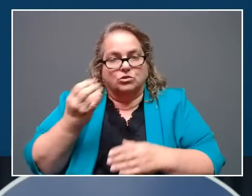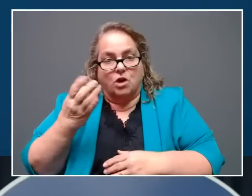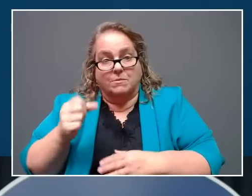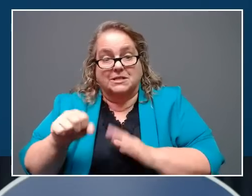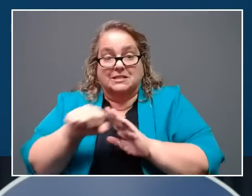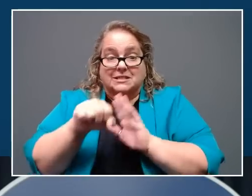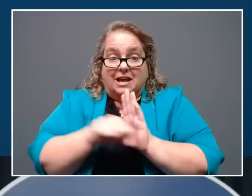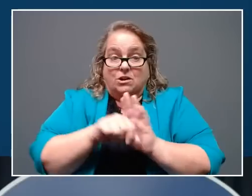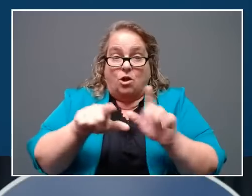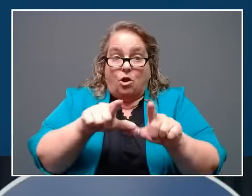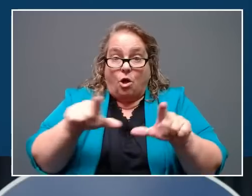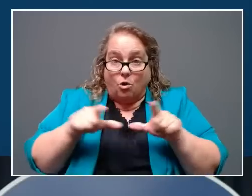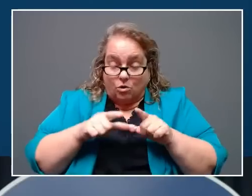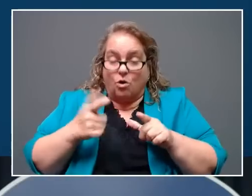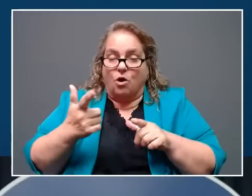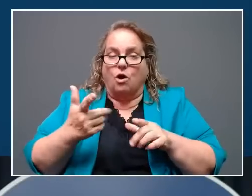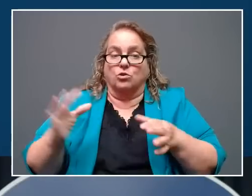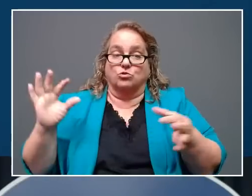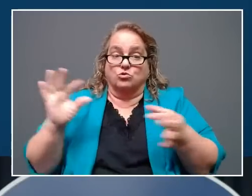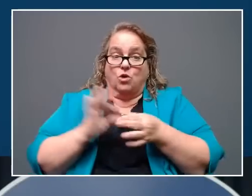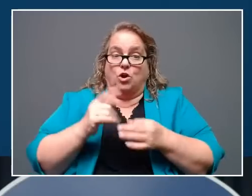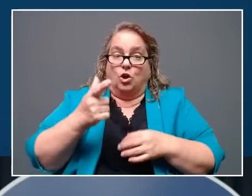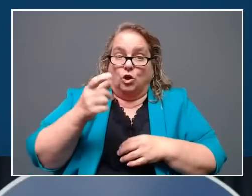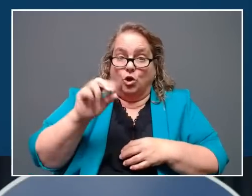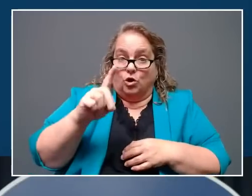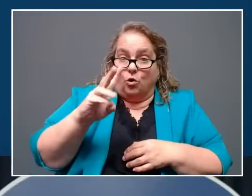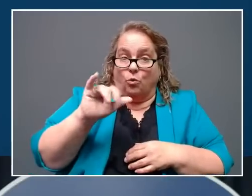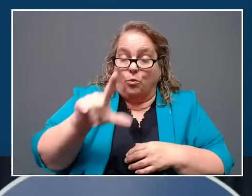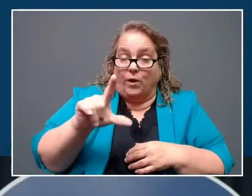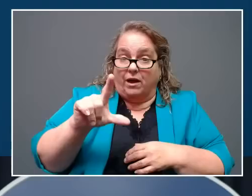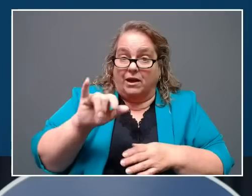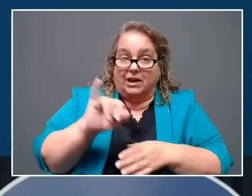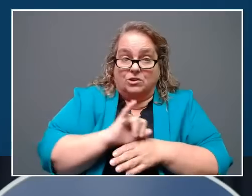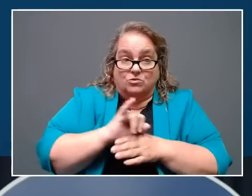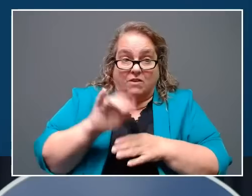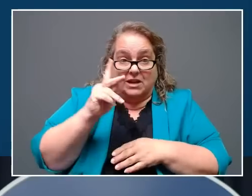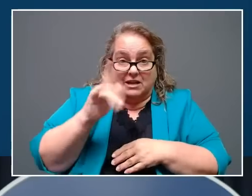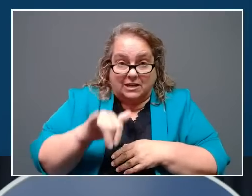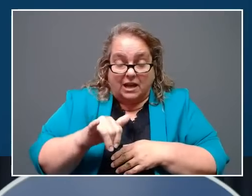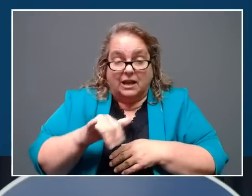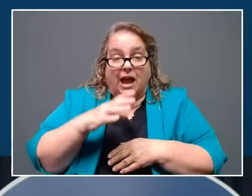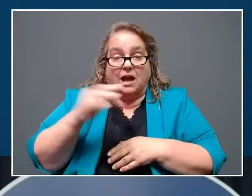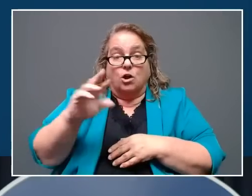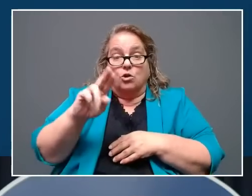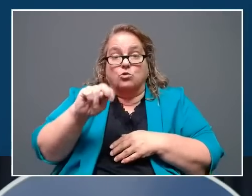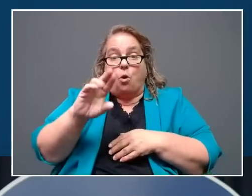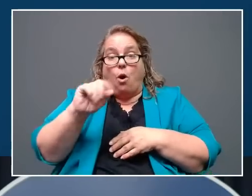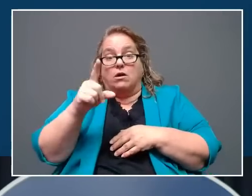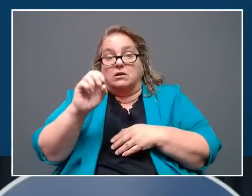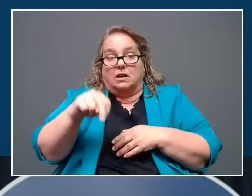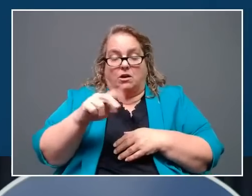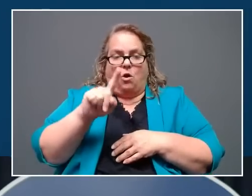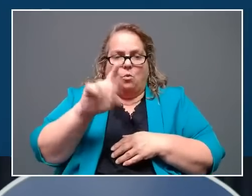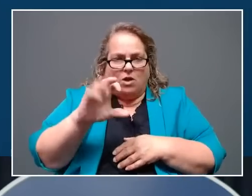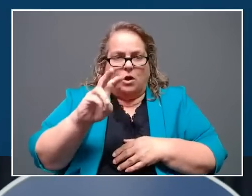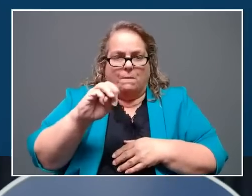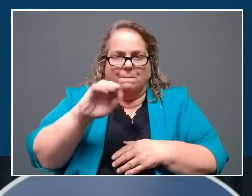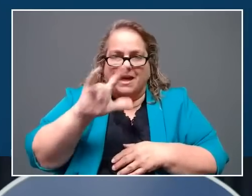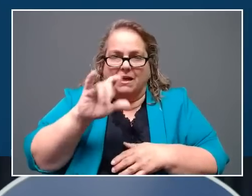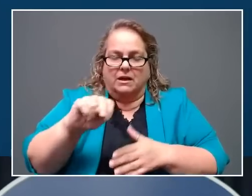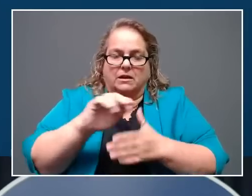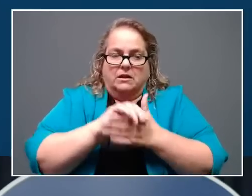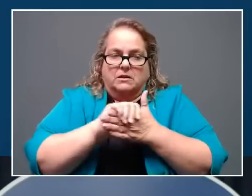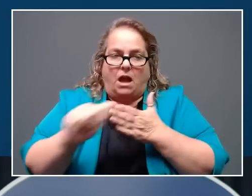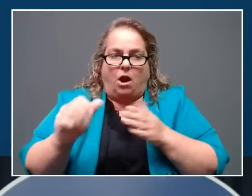with Goodwill Industries of Kentucky and Norton Healthcare to break ground on a $100 million opportunity campus for West